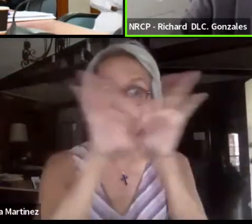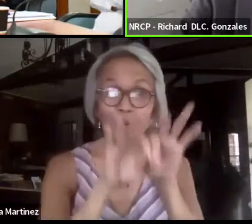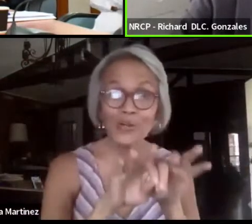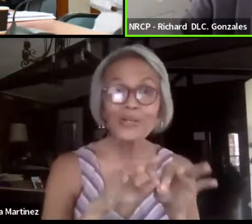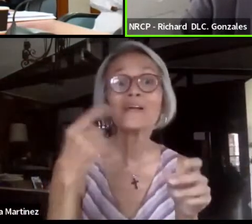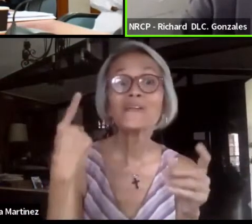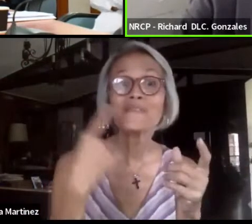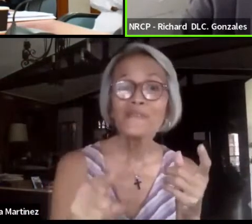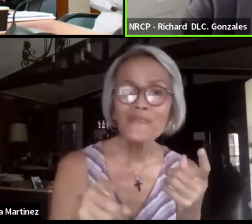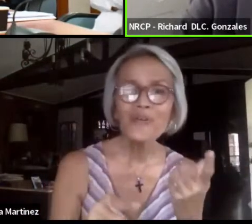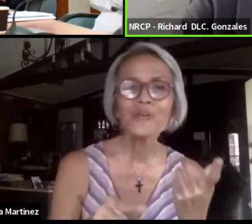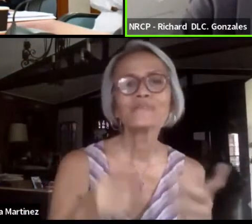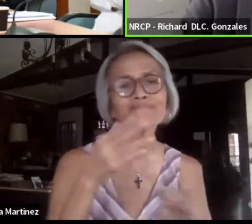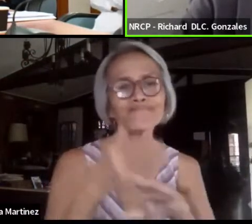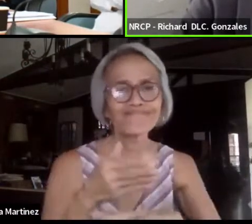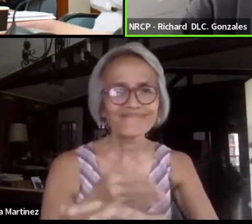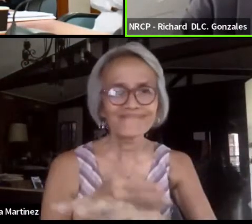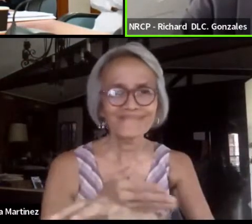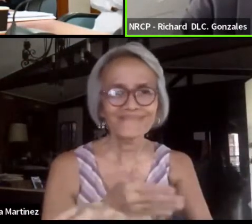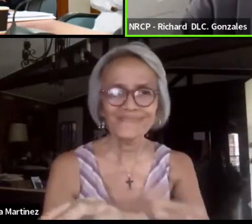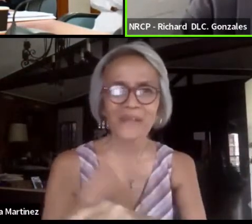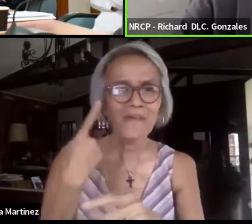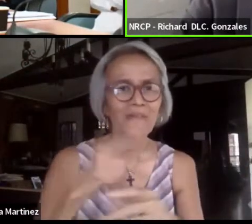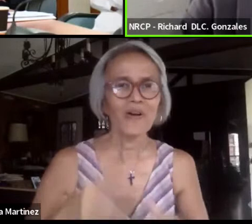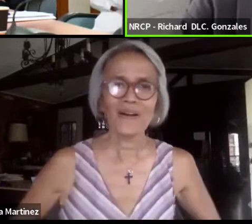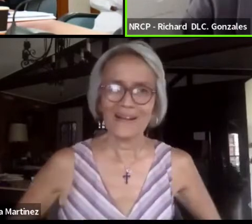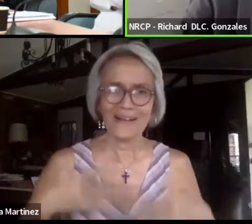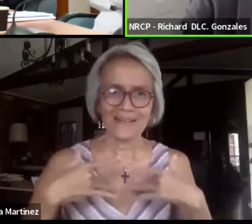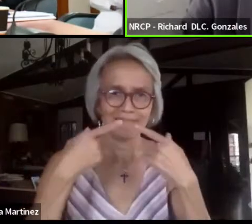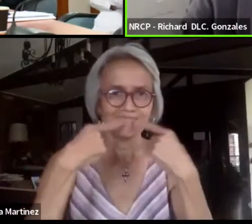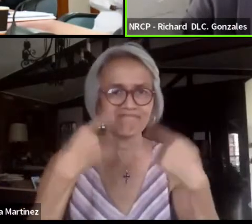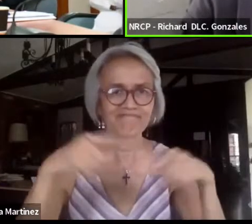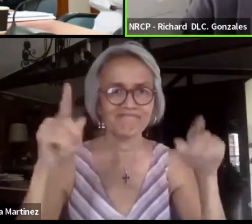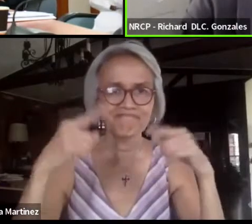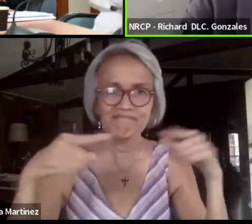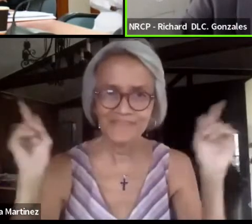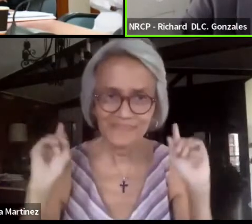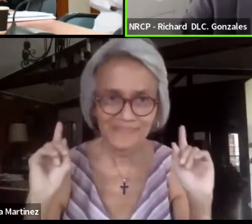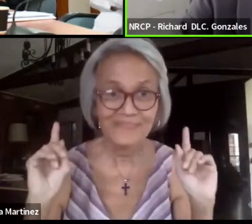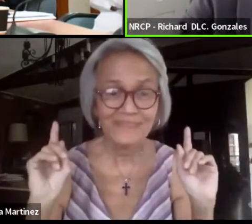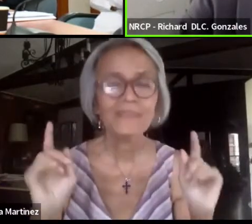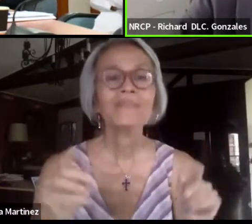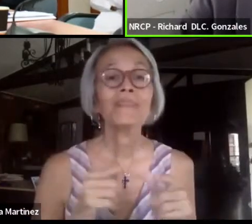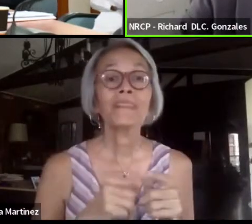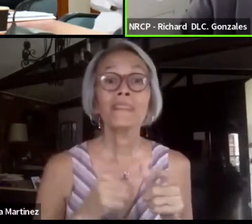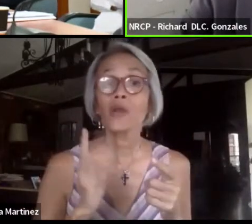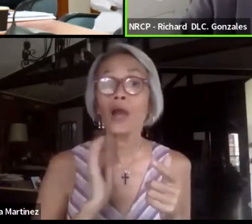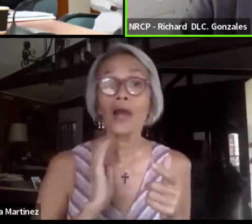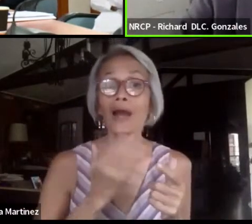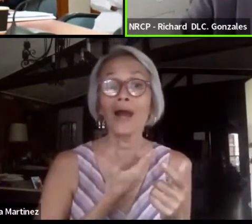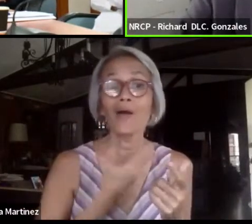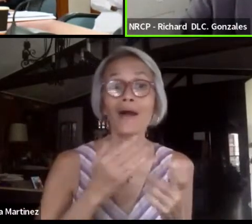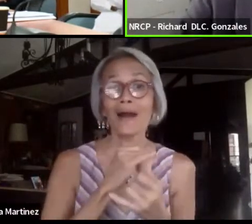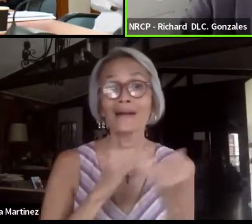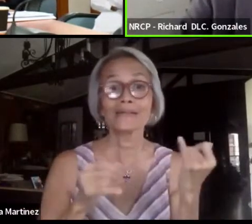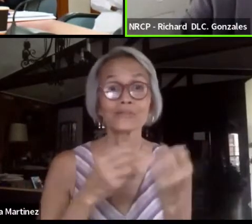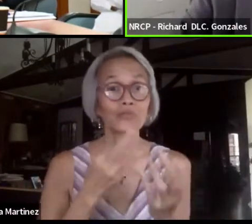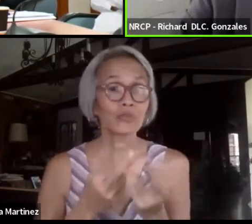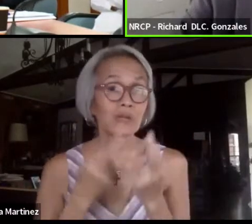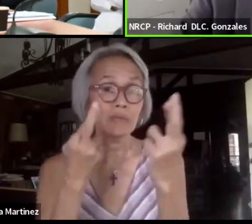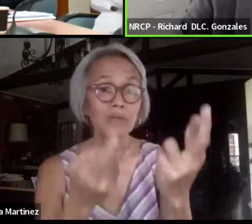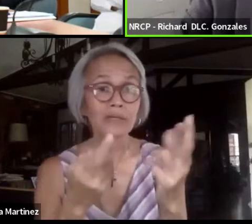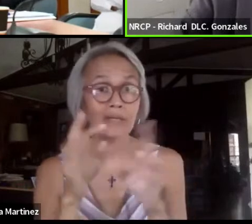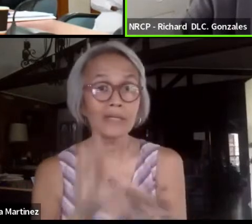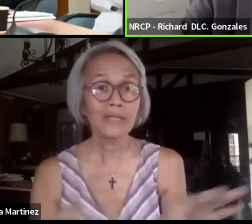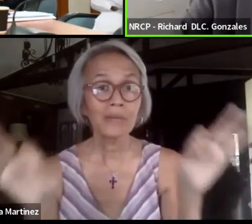school work, and life success. And of course, with all this, our 10th recommendation is strengthening the teacher